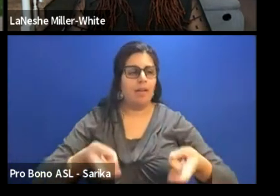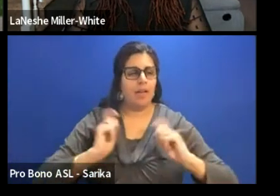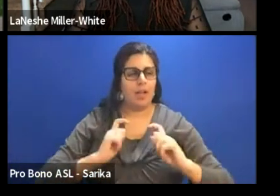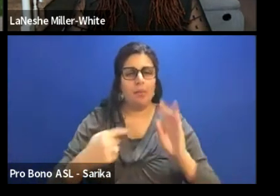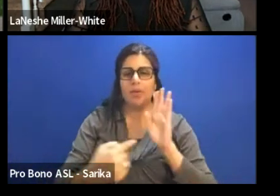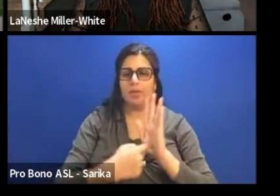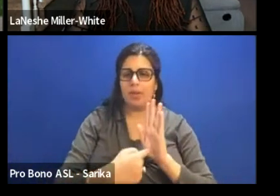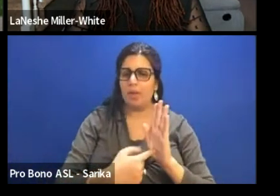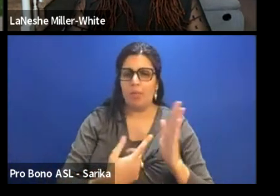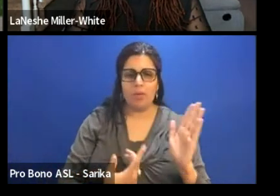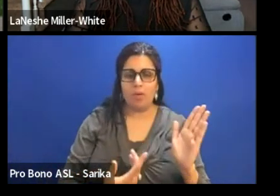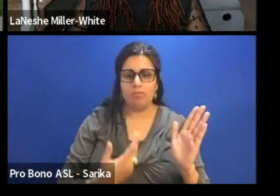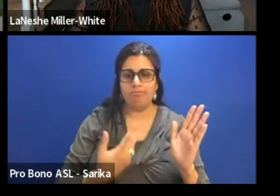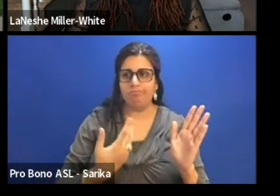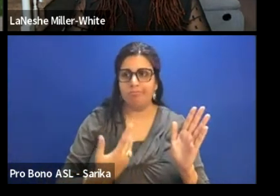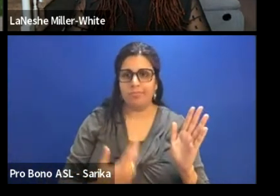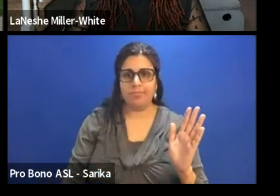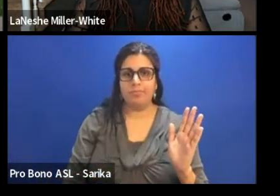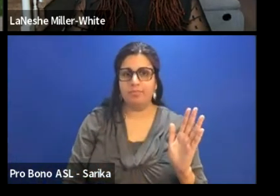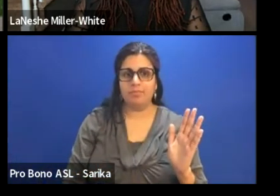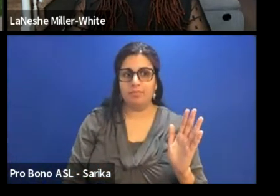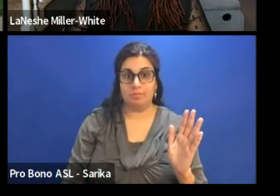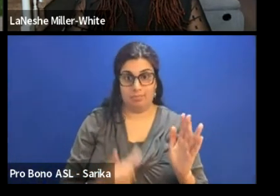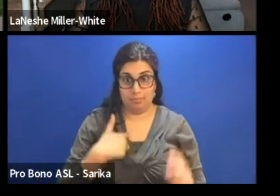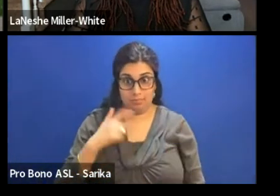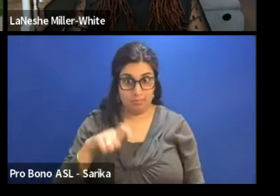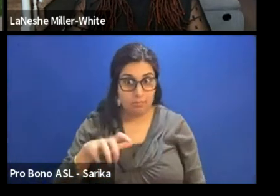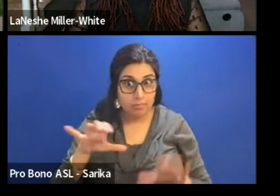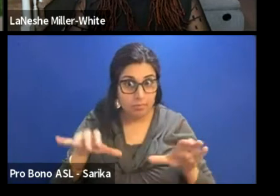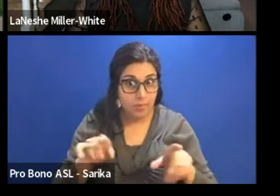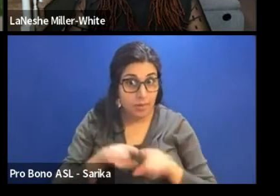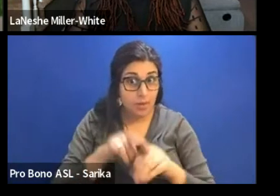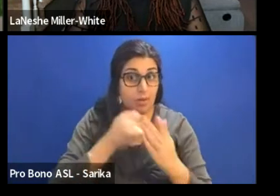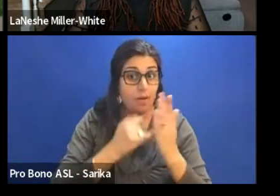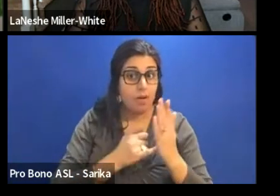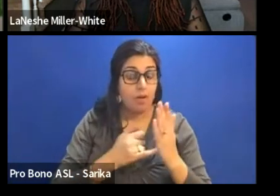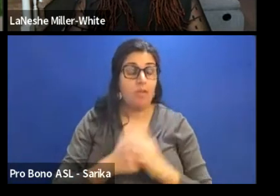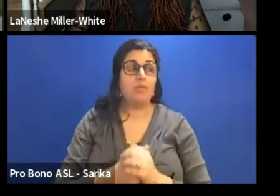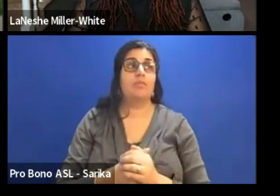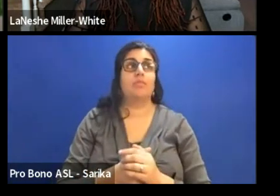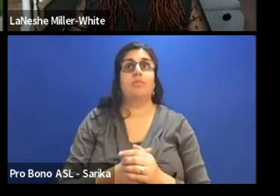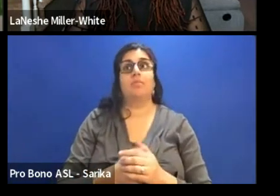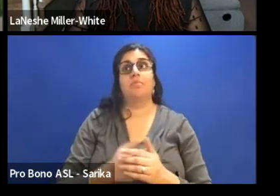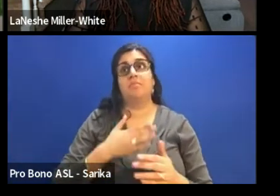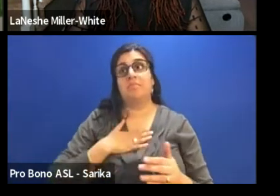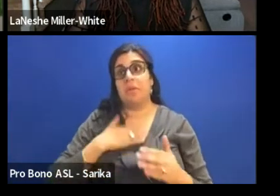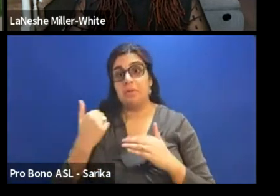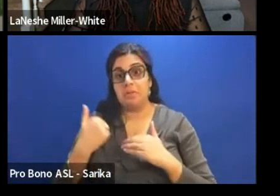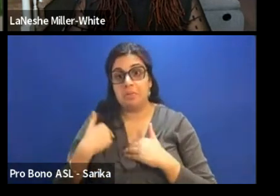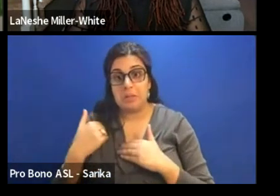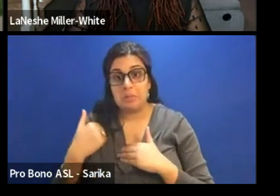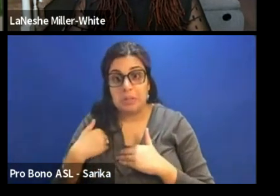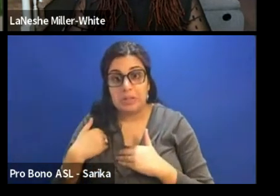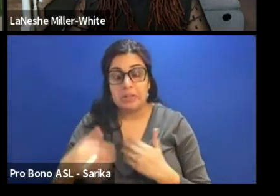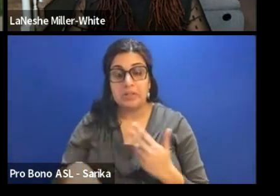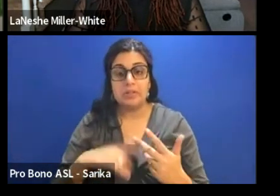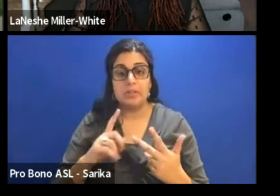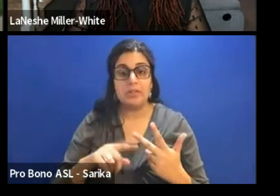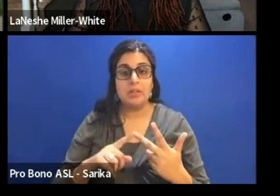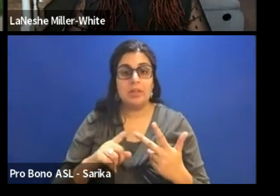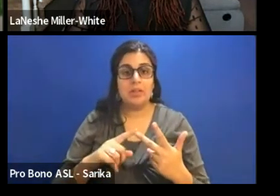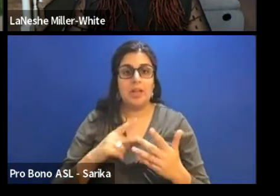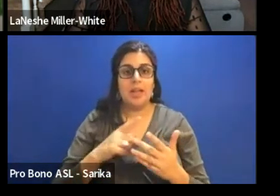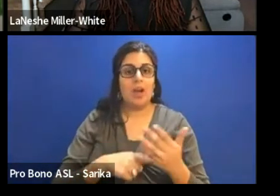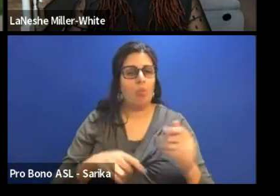of what I should do as an artist, my responsibility as an artist, and what I can